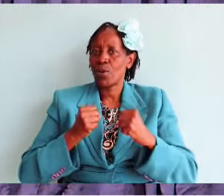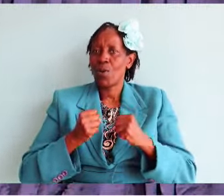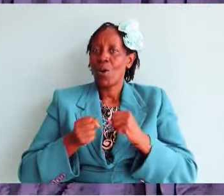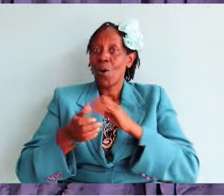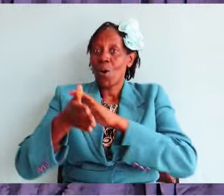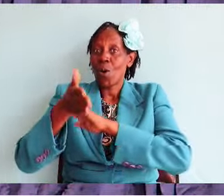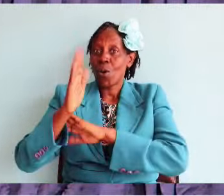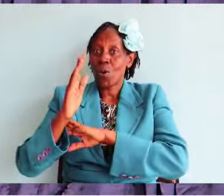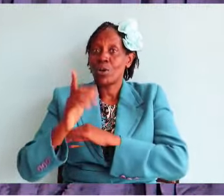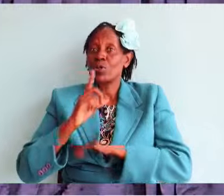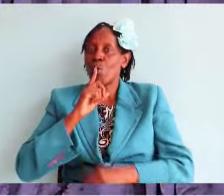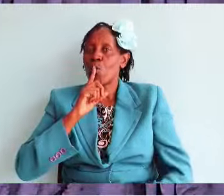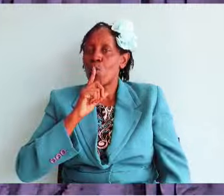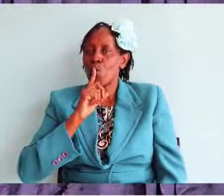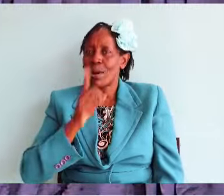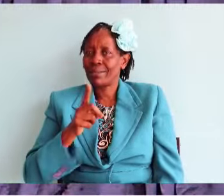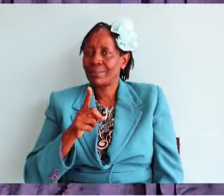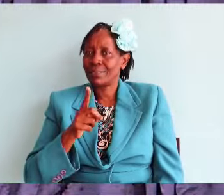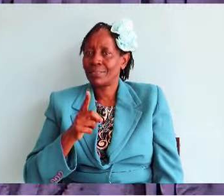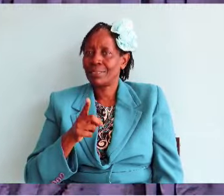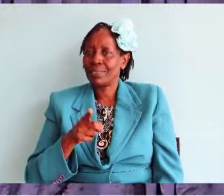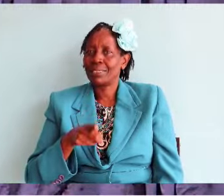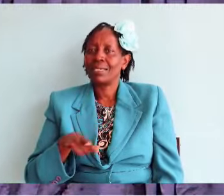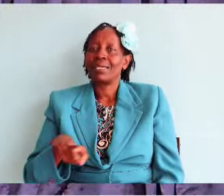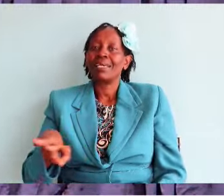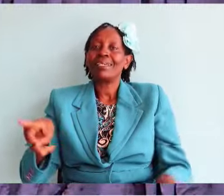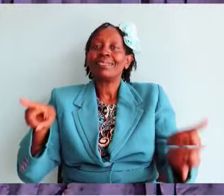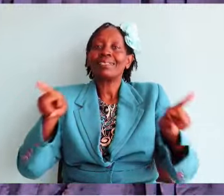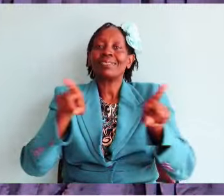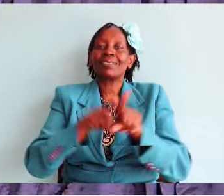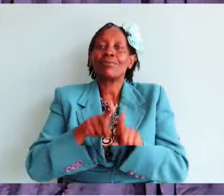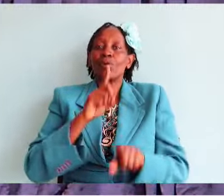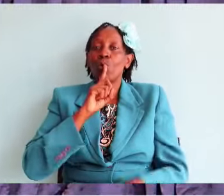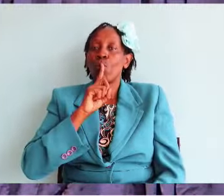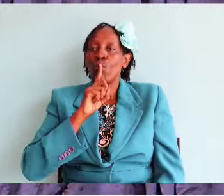command him, and then he command his people.